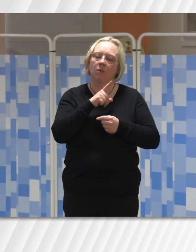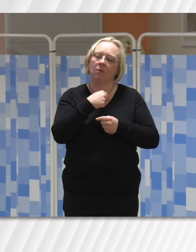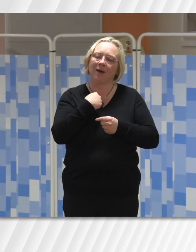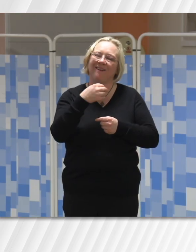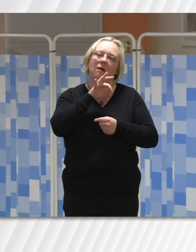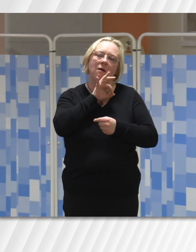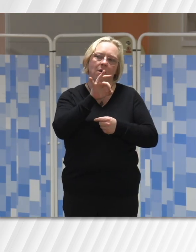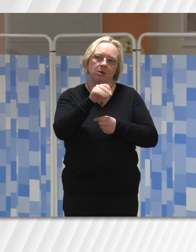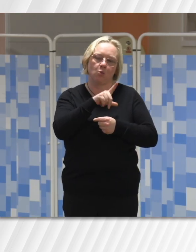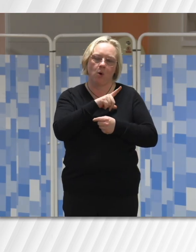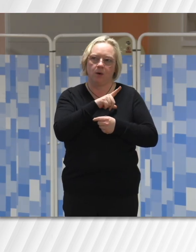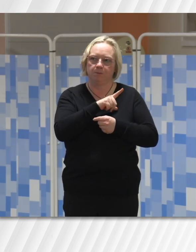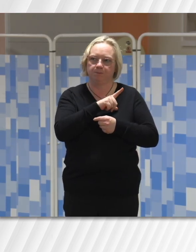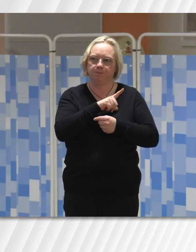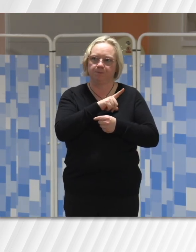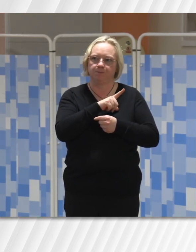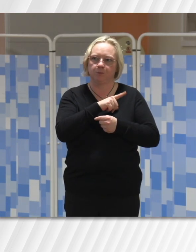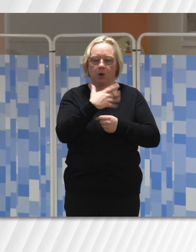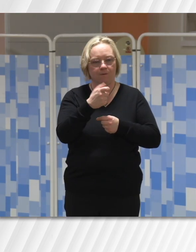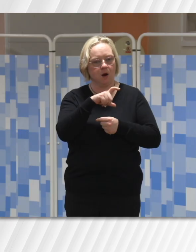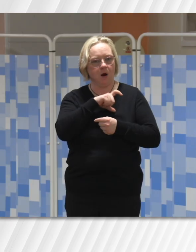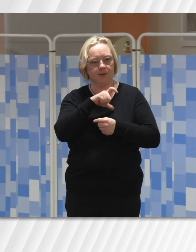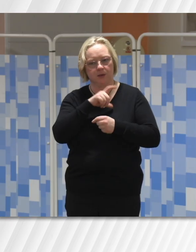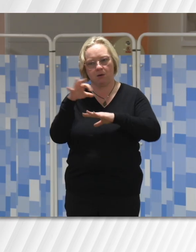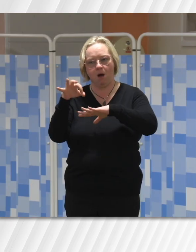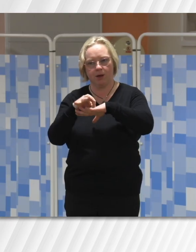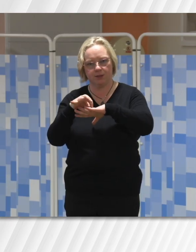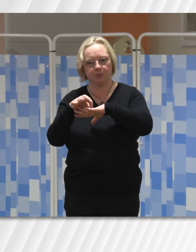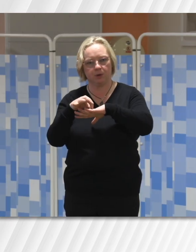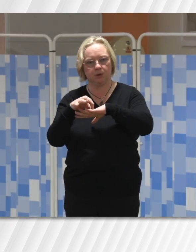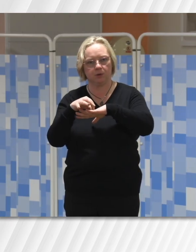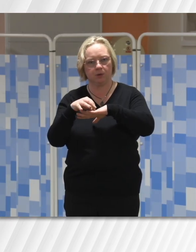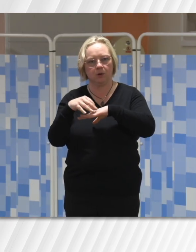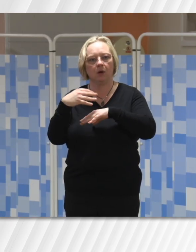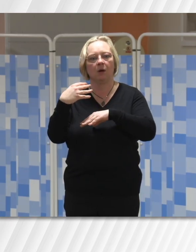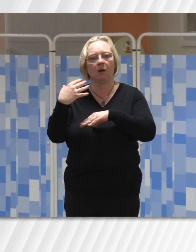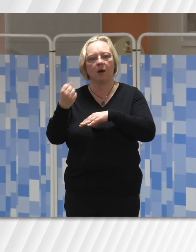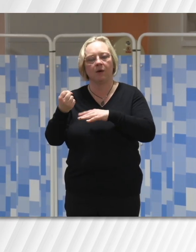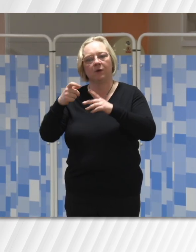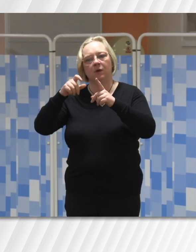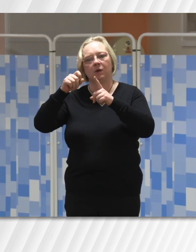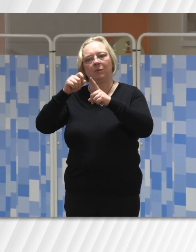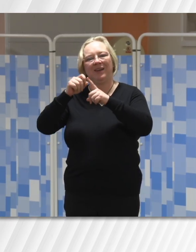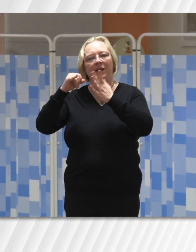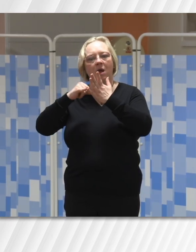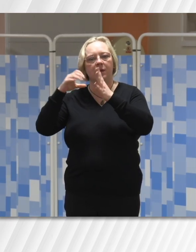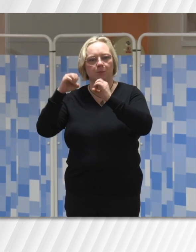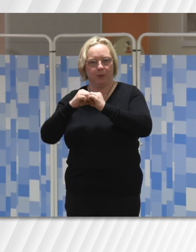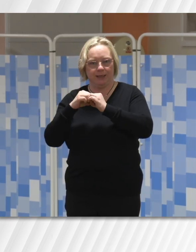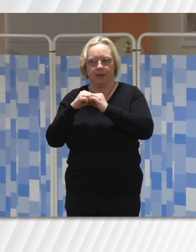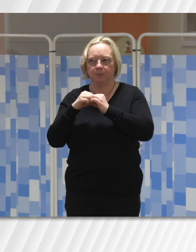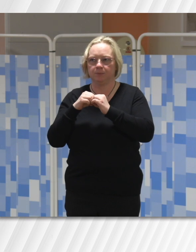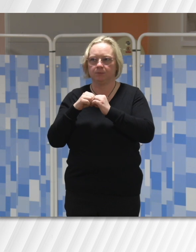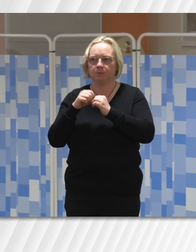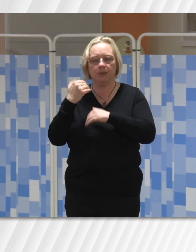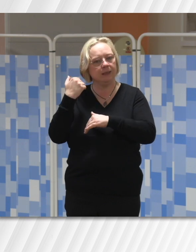ask the question is I have a cousin whose husband had PSP, and he would never